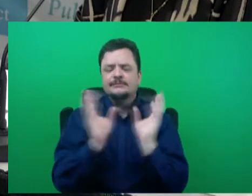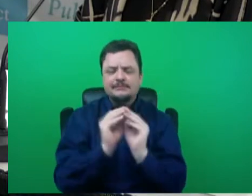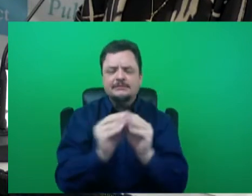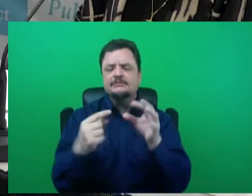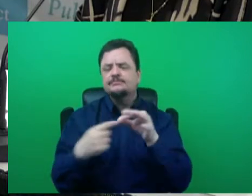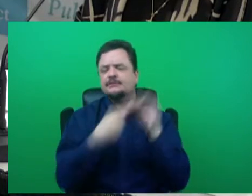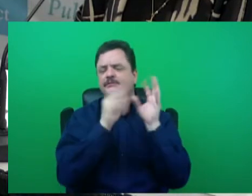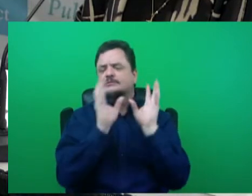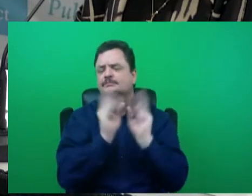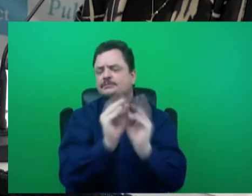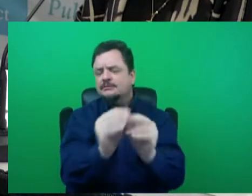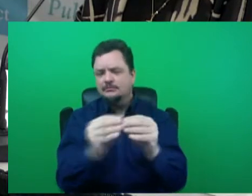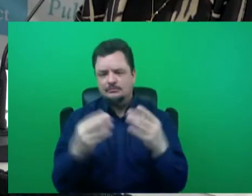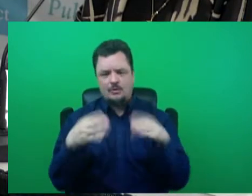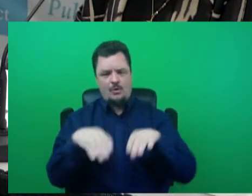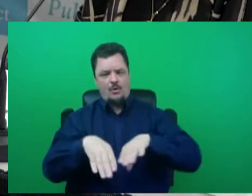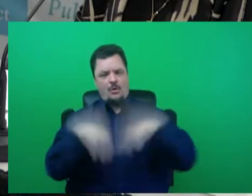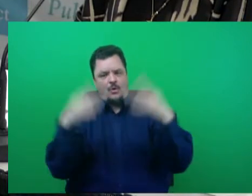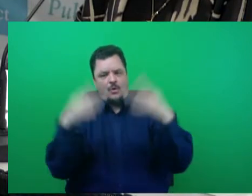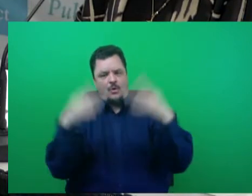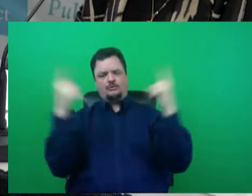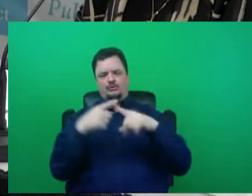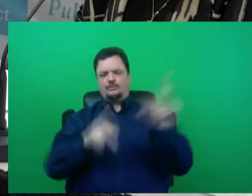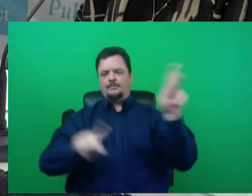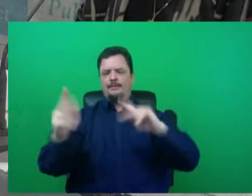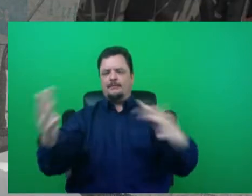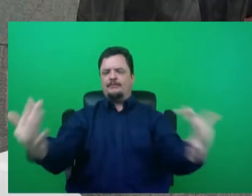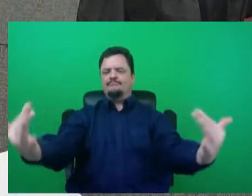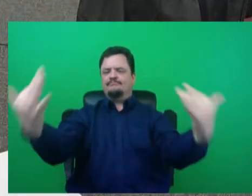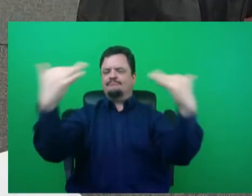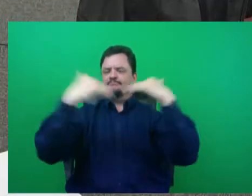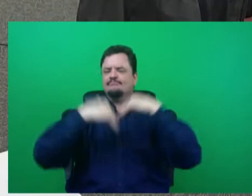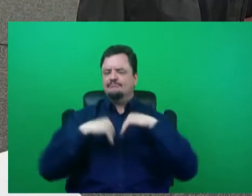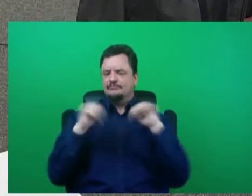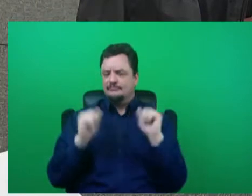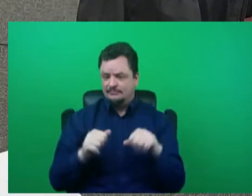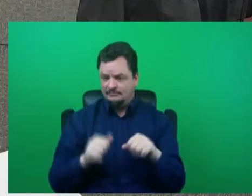public. So, board members, any discussion on that item?